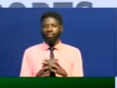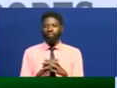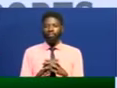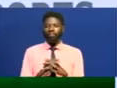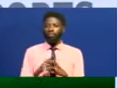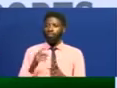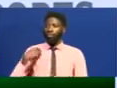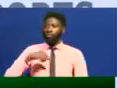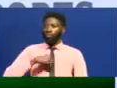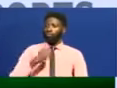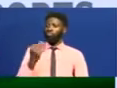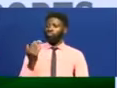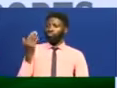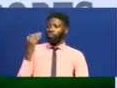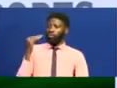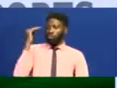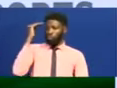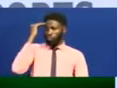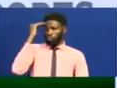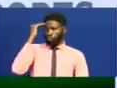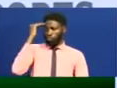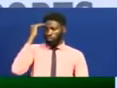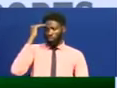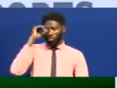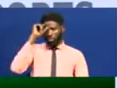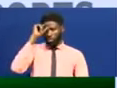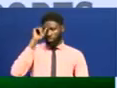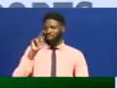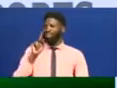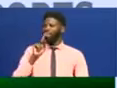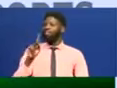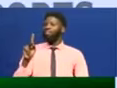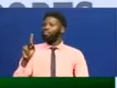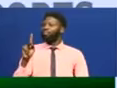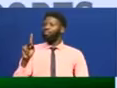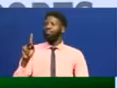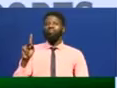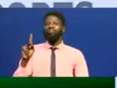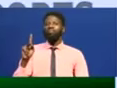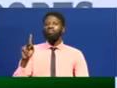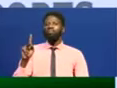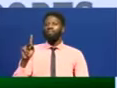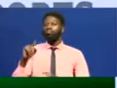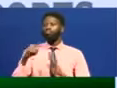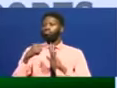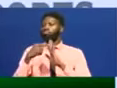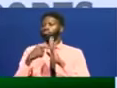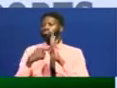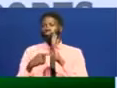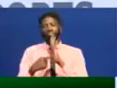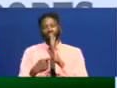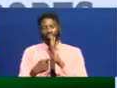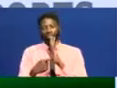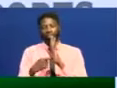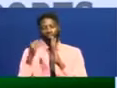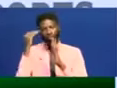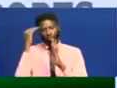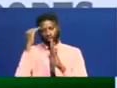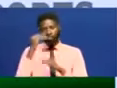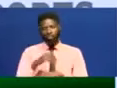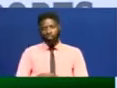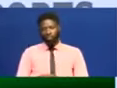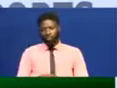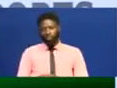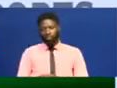we knew exactly what the Kenya Kwanza Manifesto dictated. And among the dictates of the Kenya